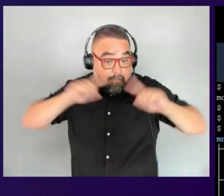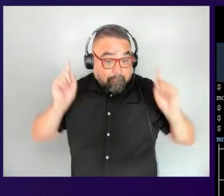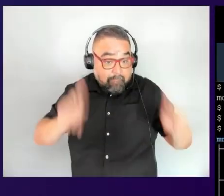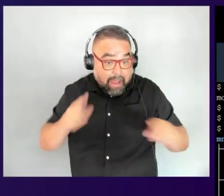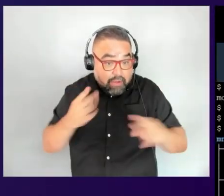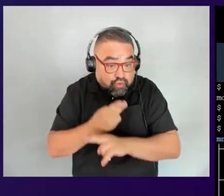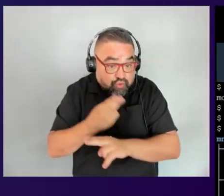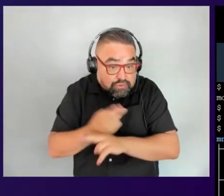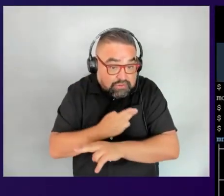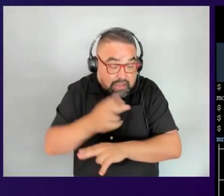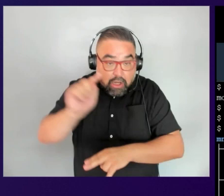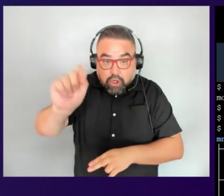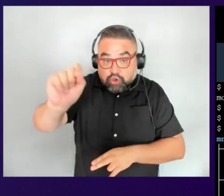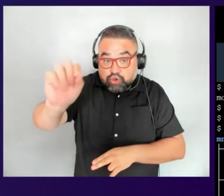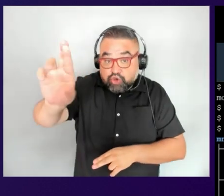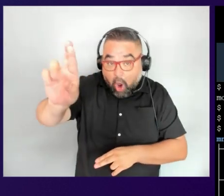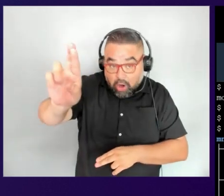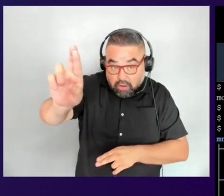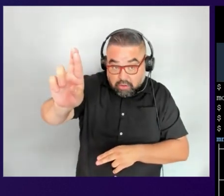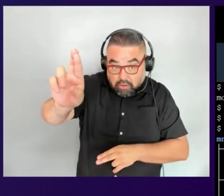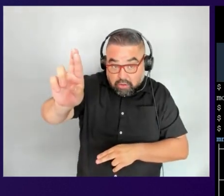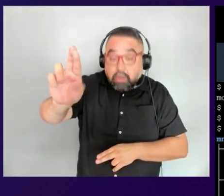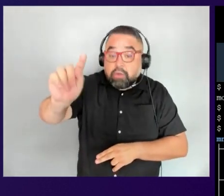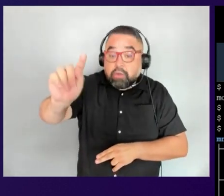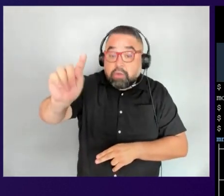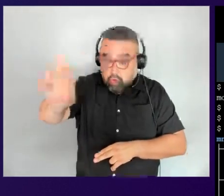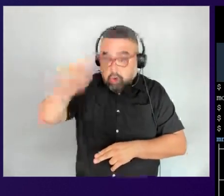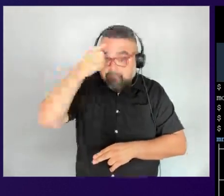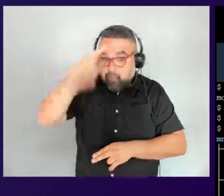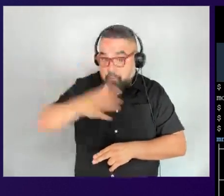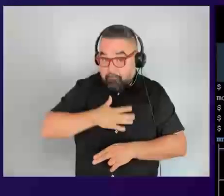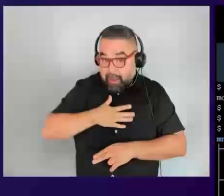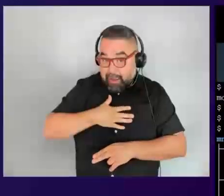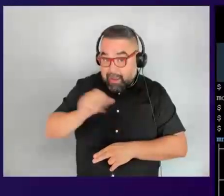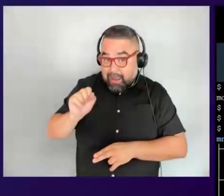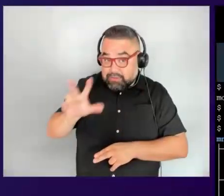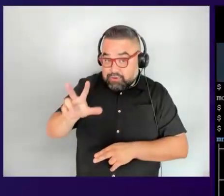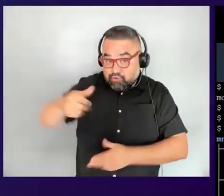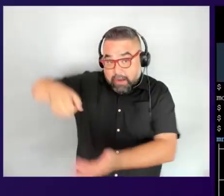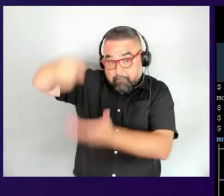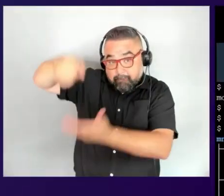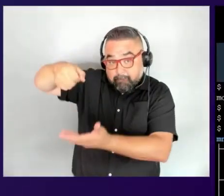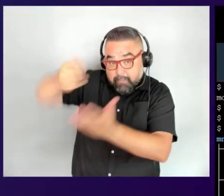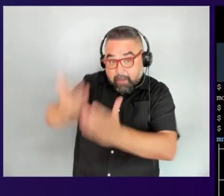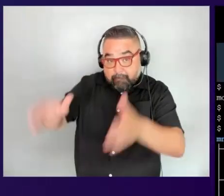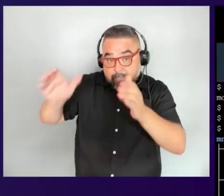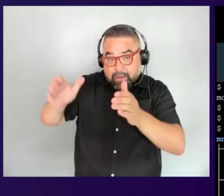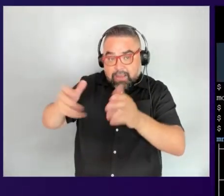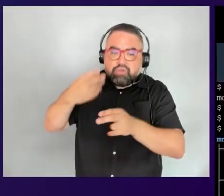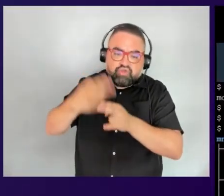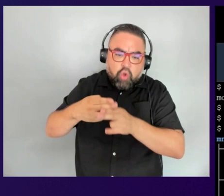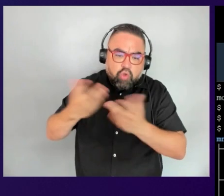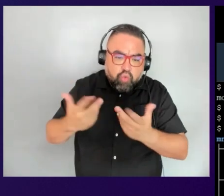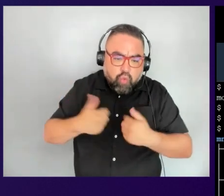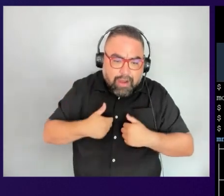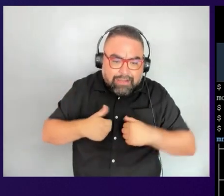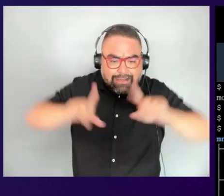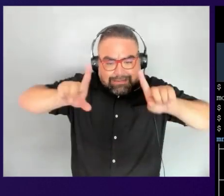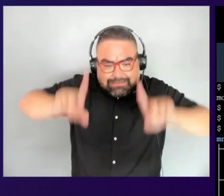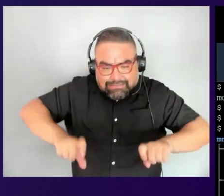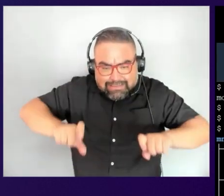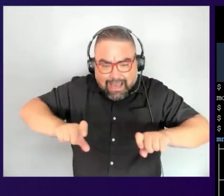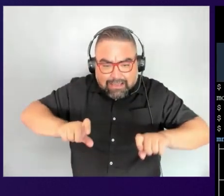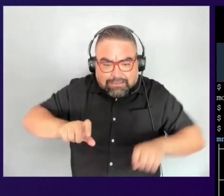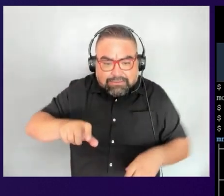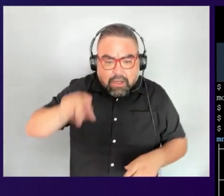the content in my S3 bucket, which is mounted at this location. So let's call it test.gz. And